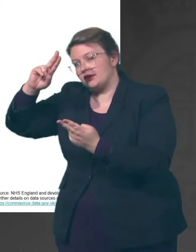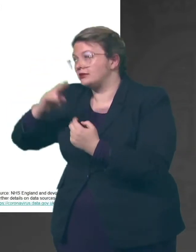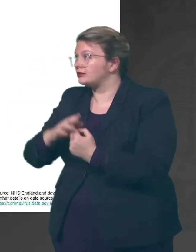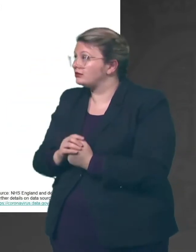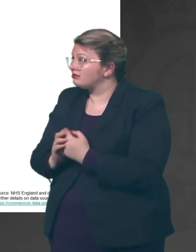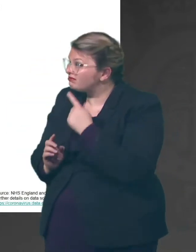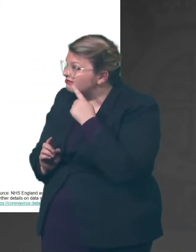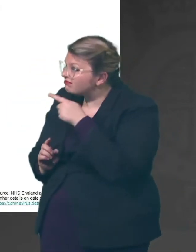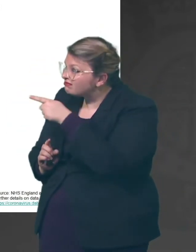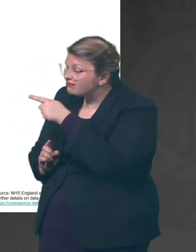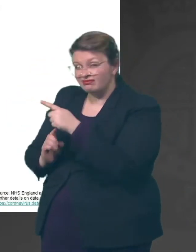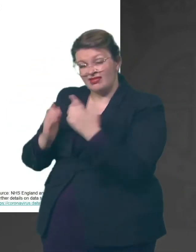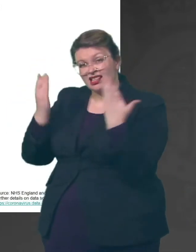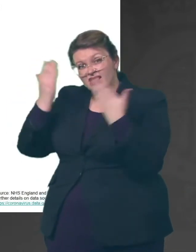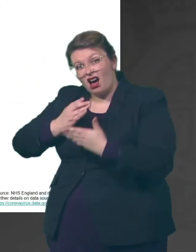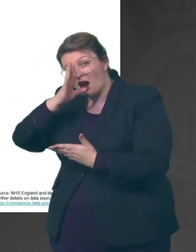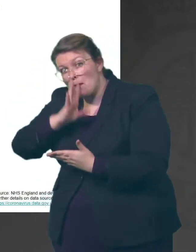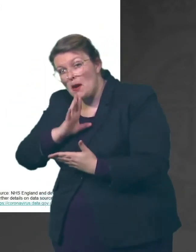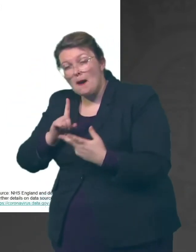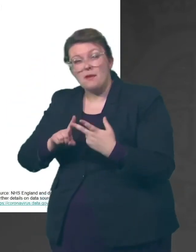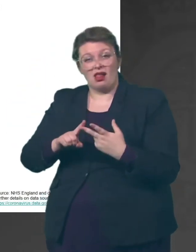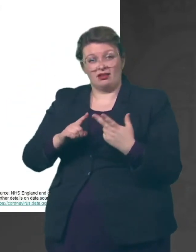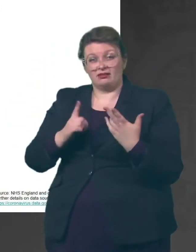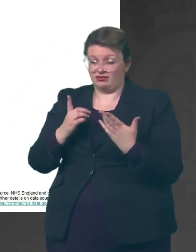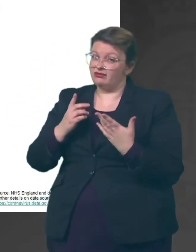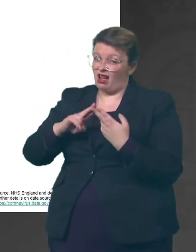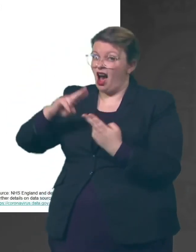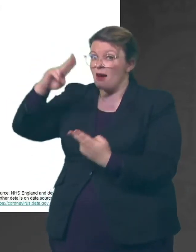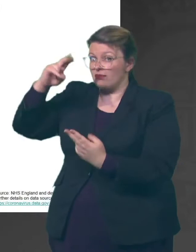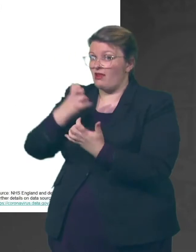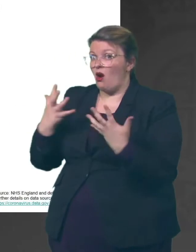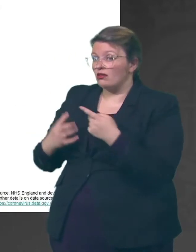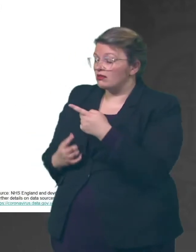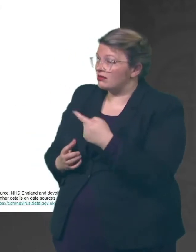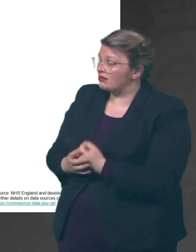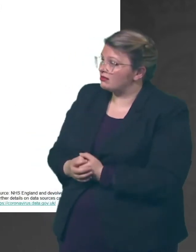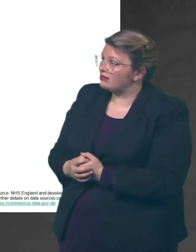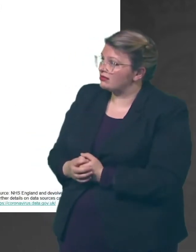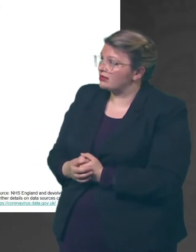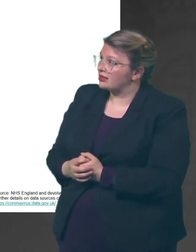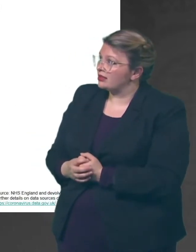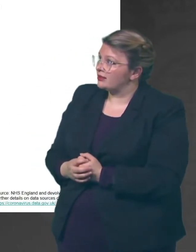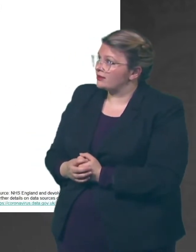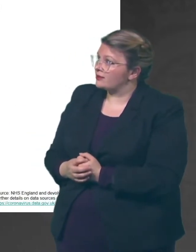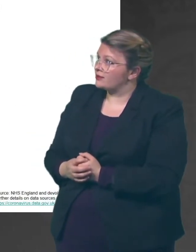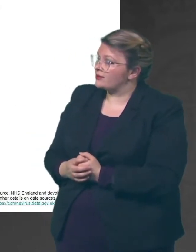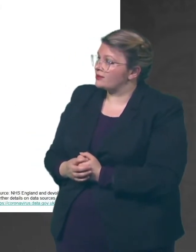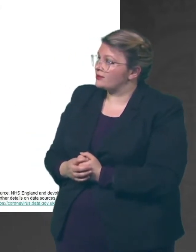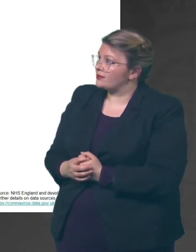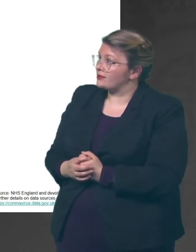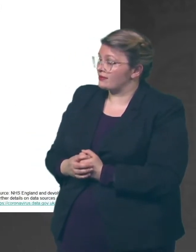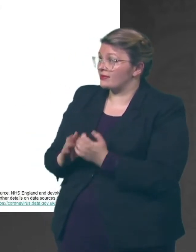them. And that does show that in some parts of the UK, case rates are